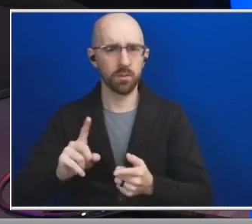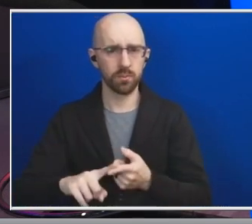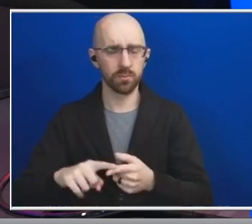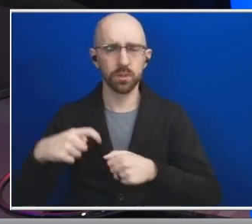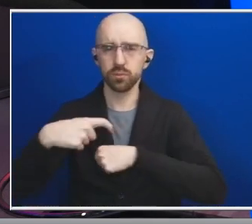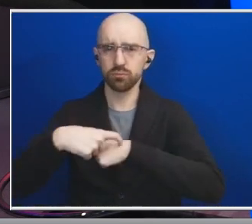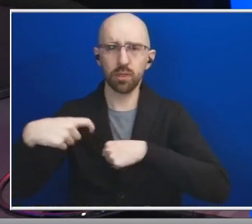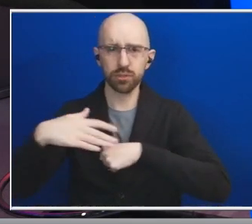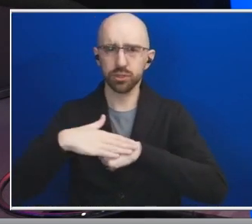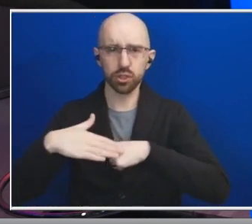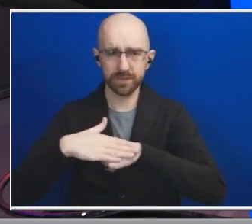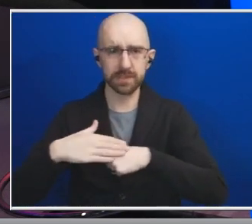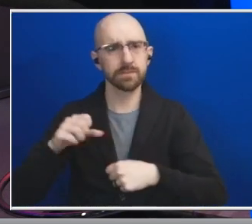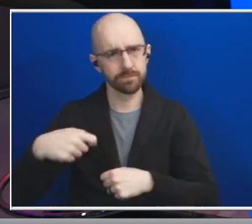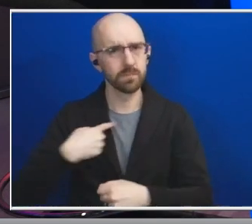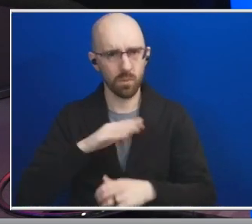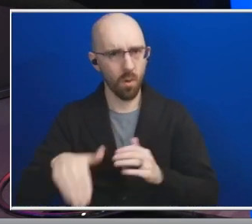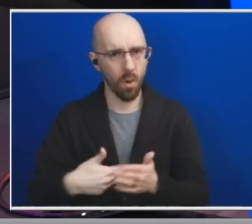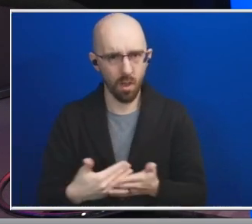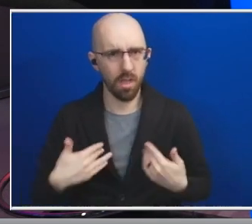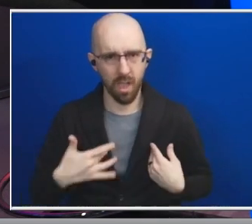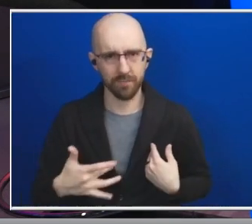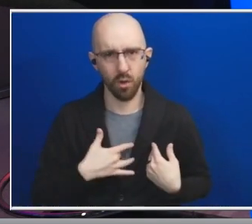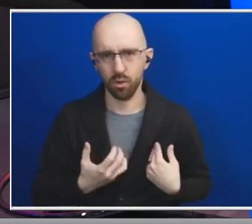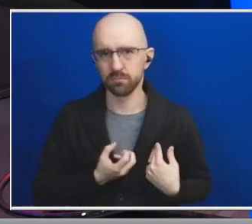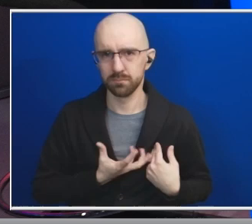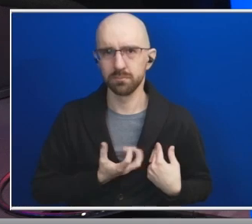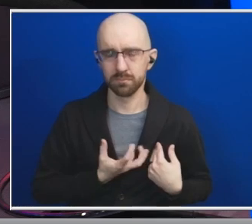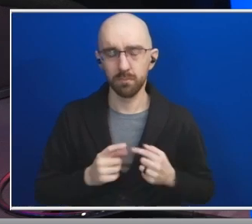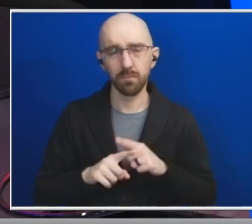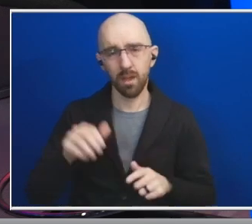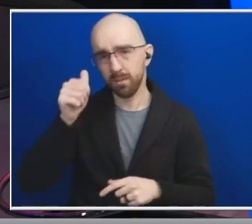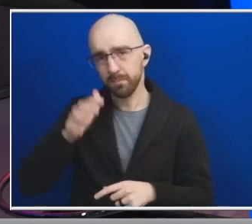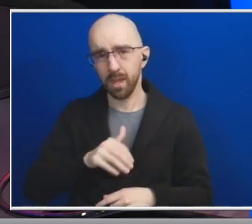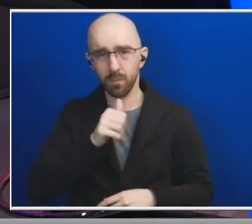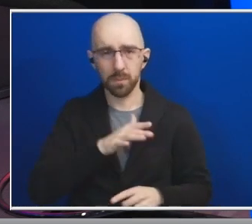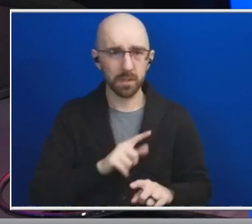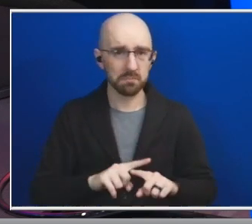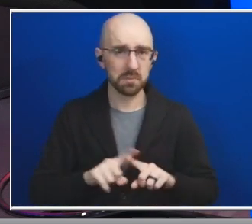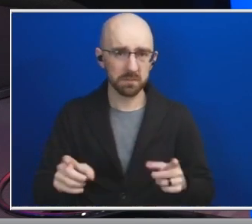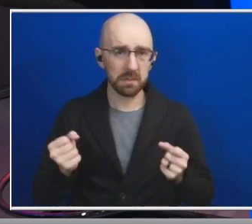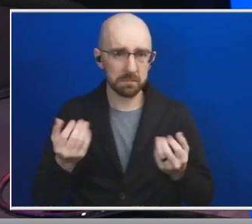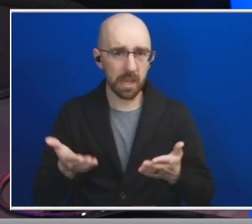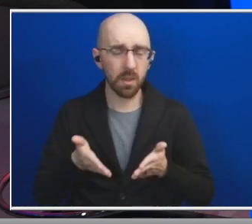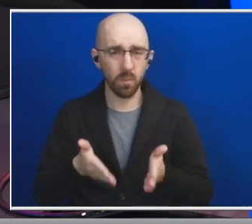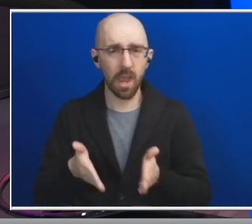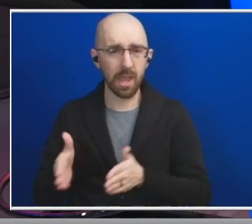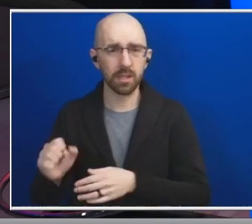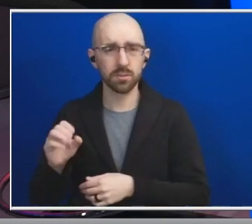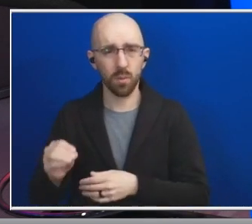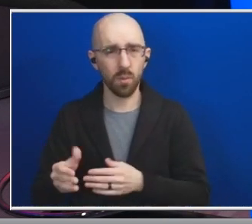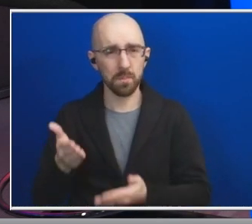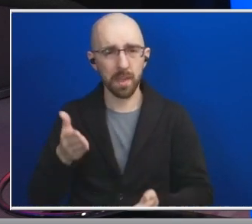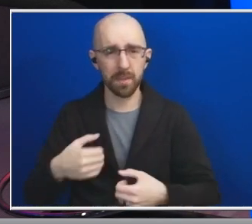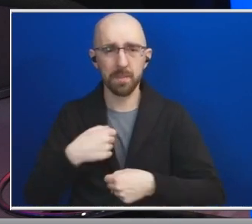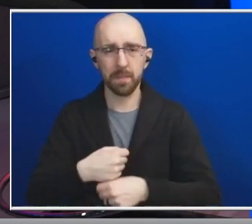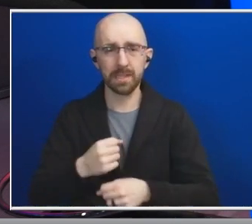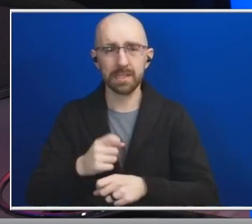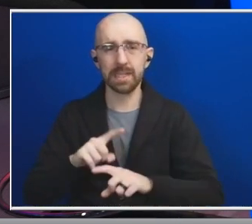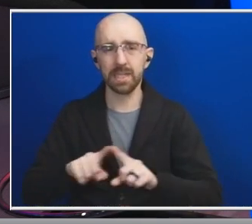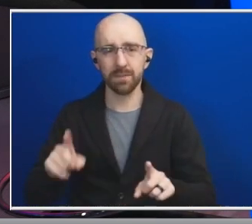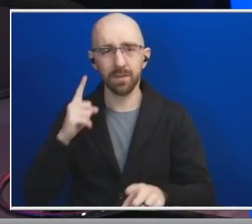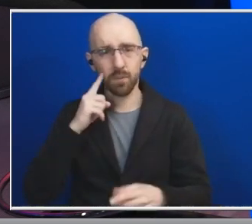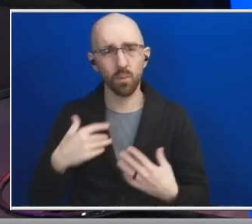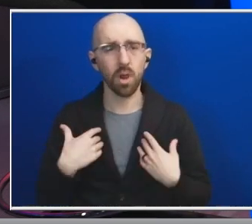have hearts, but men and women are different in a lot of ways, and so that might make it different in recovery. So we need more